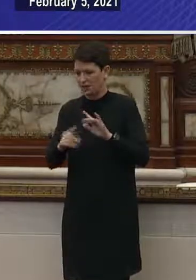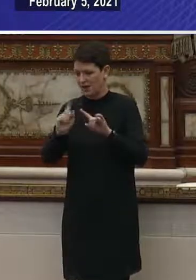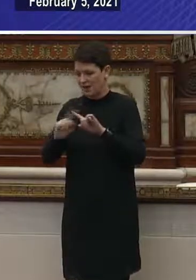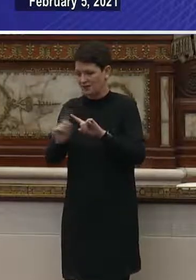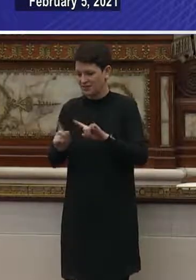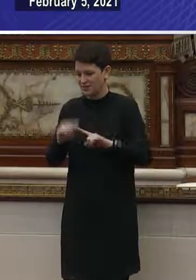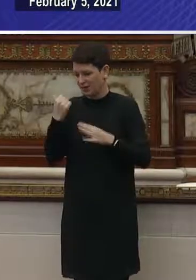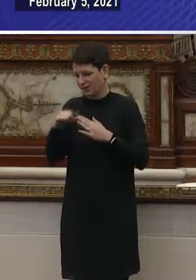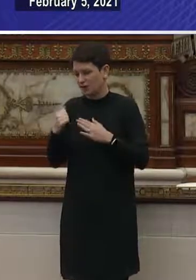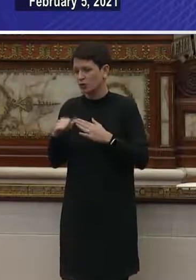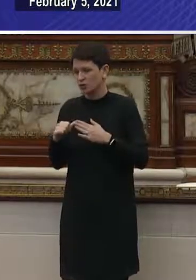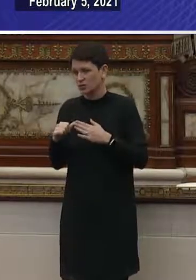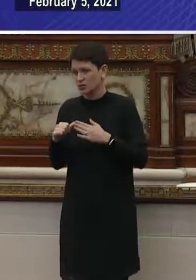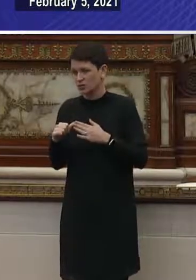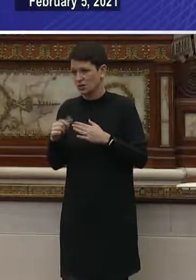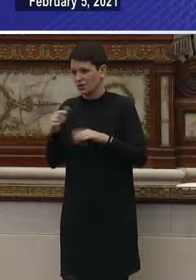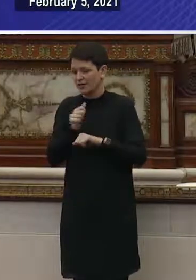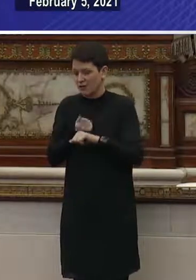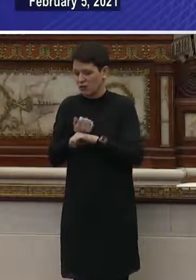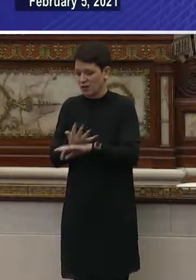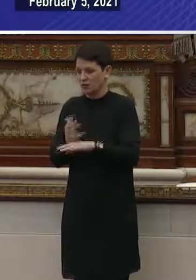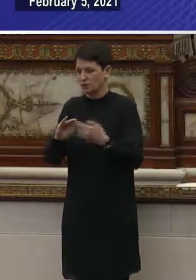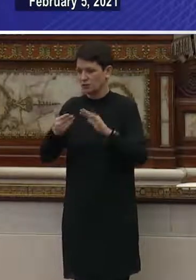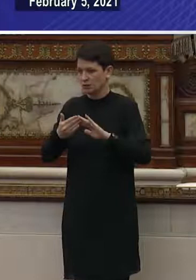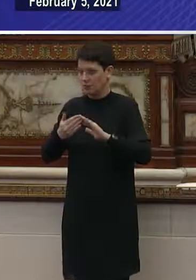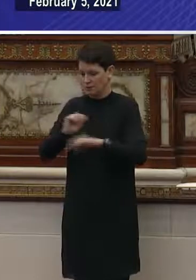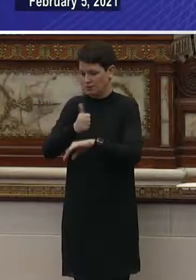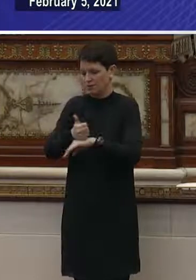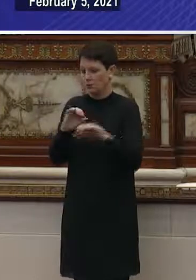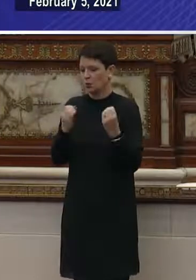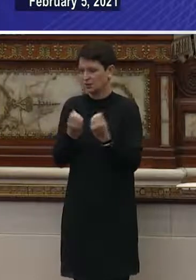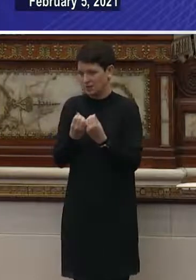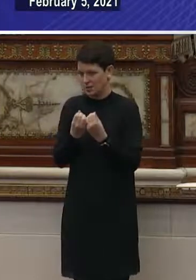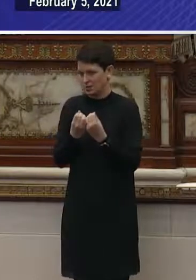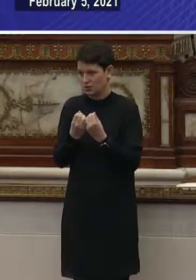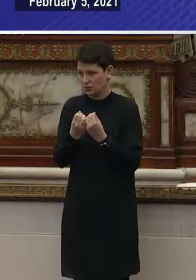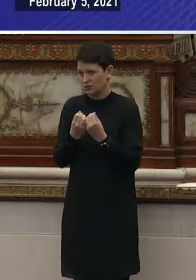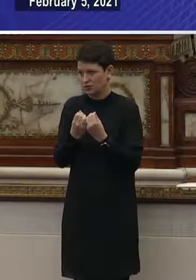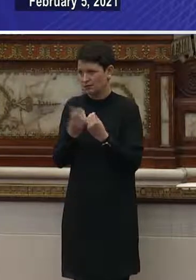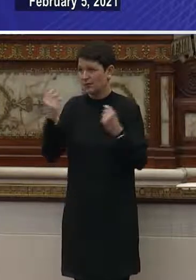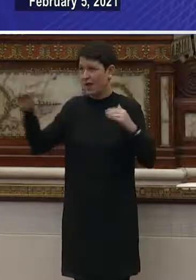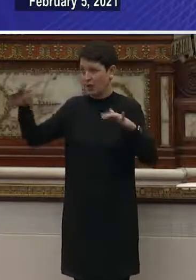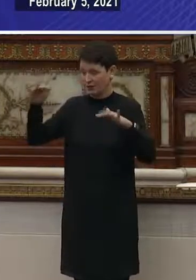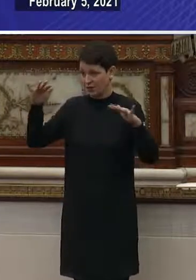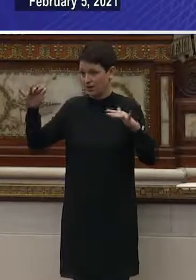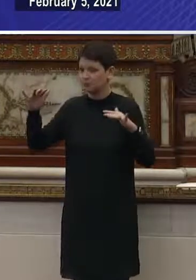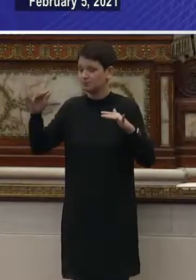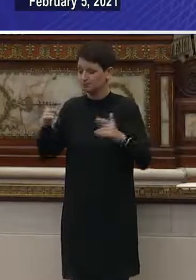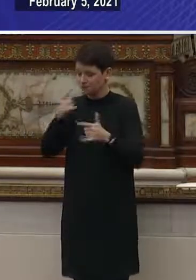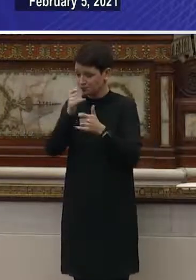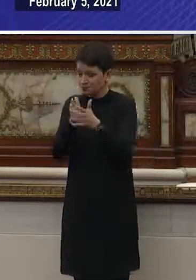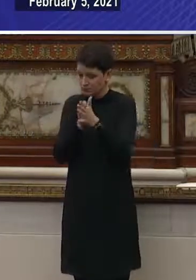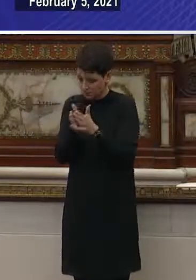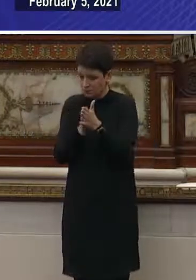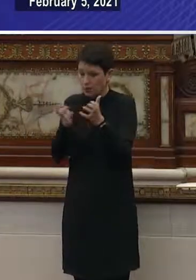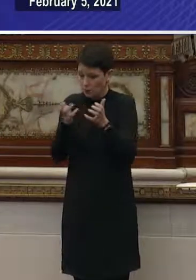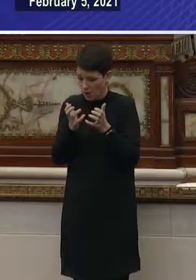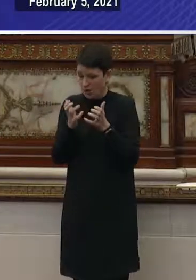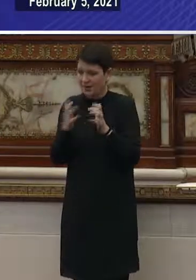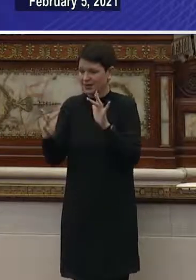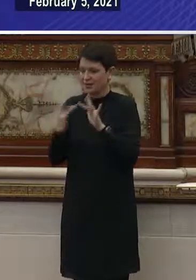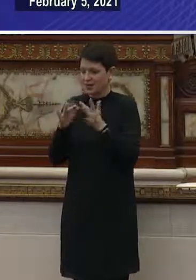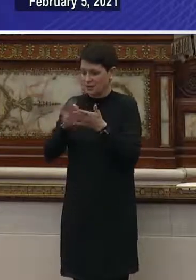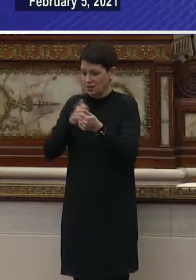different letters that grassroots community-based organizations on the ground who were interested in doing